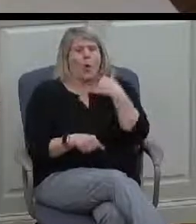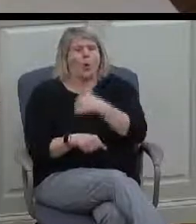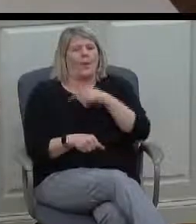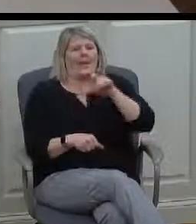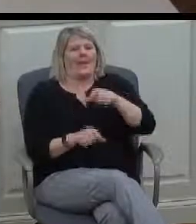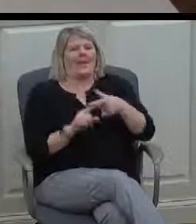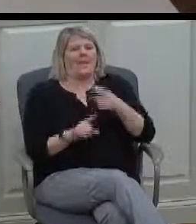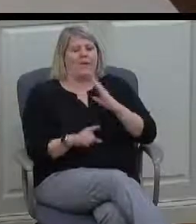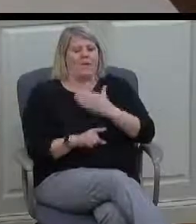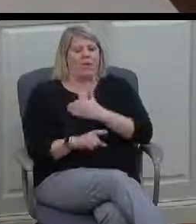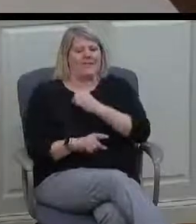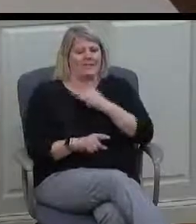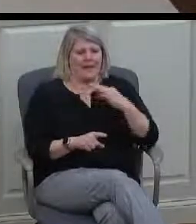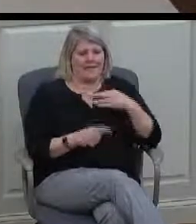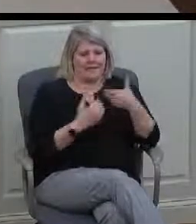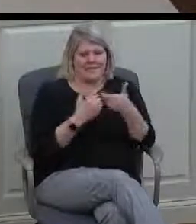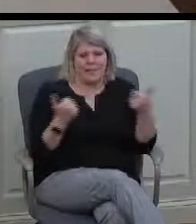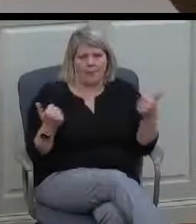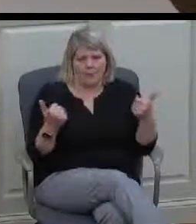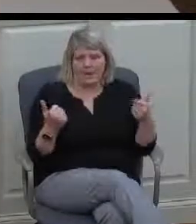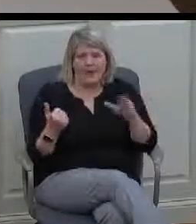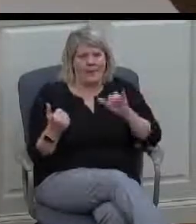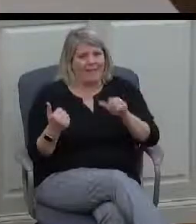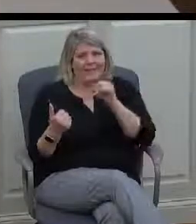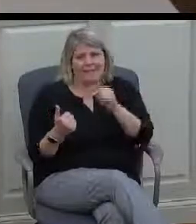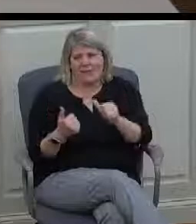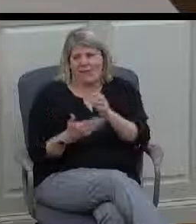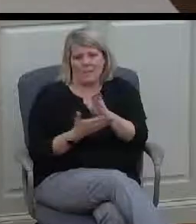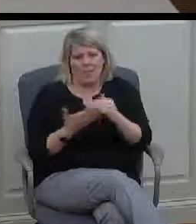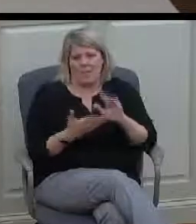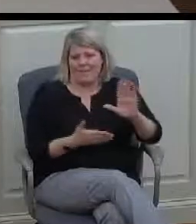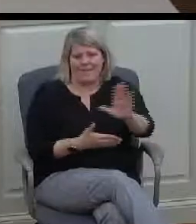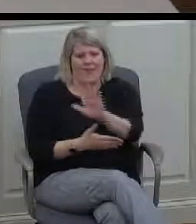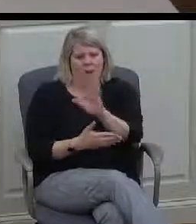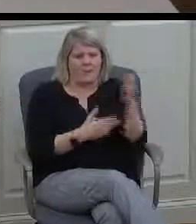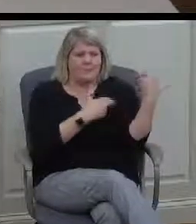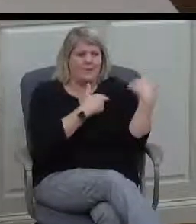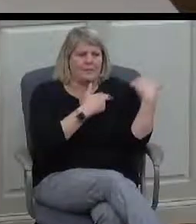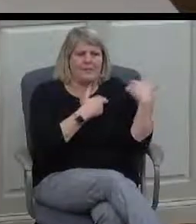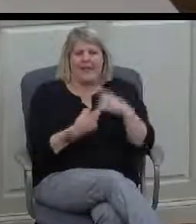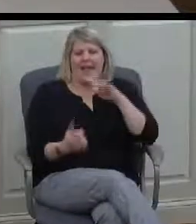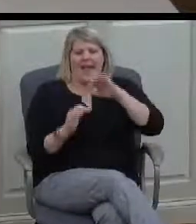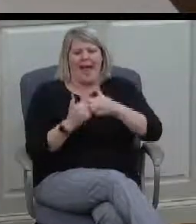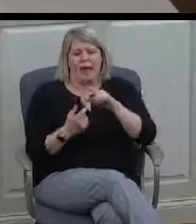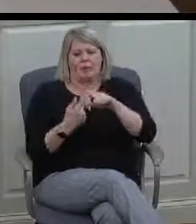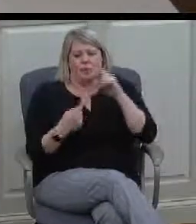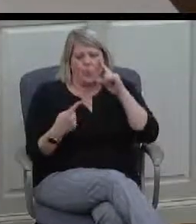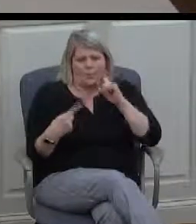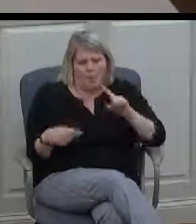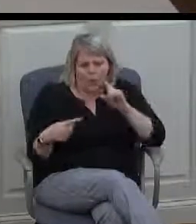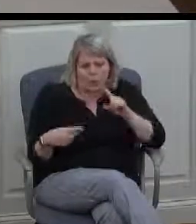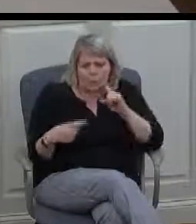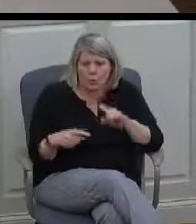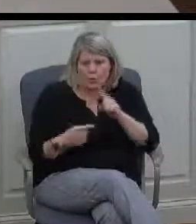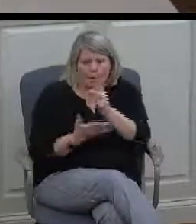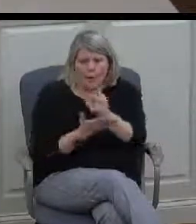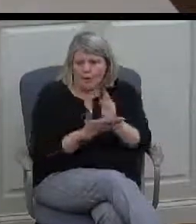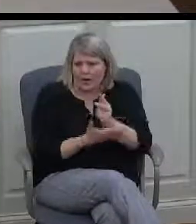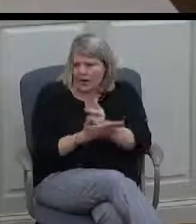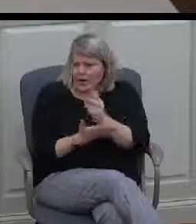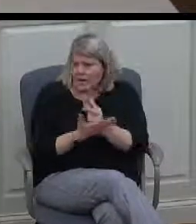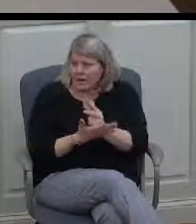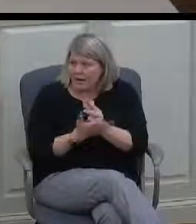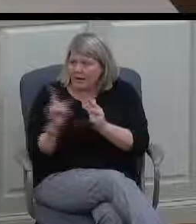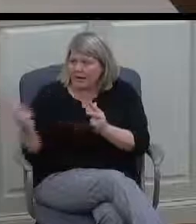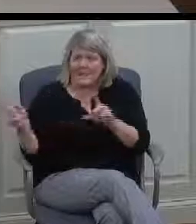separately. That's not part of their scope, to decide how to administer parking. Is that something we